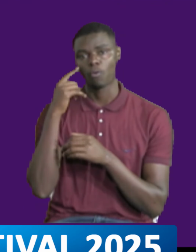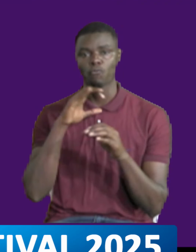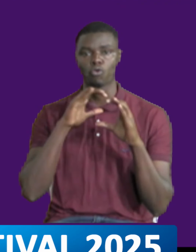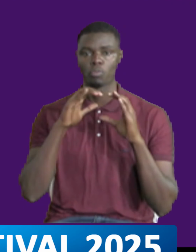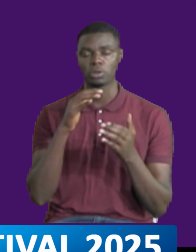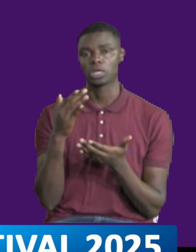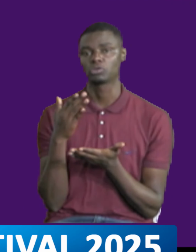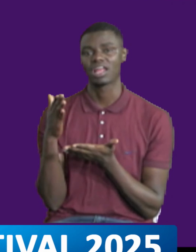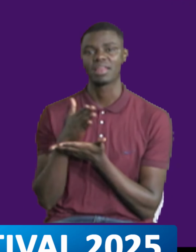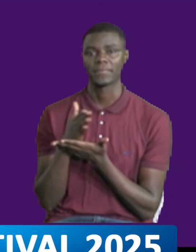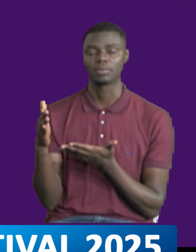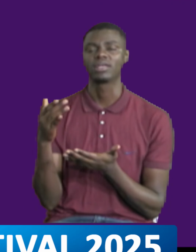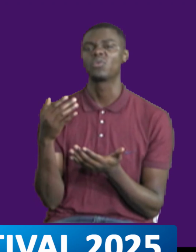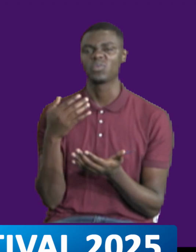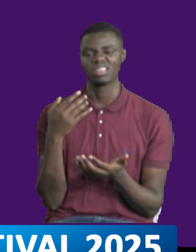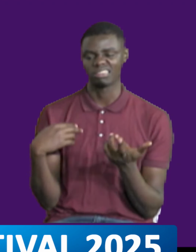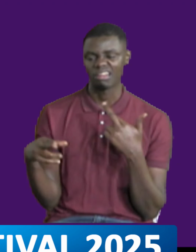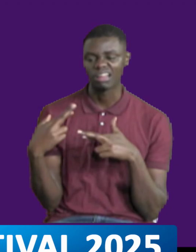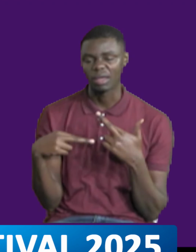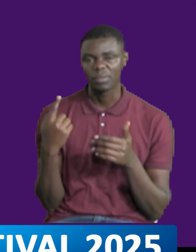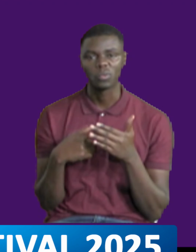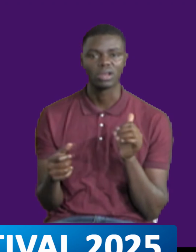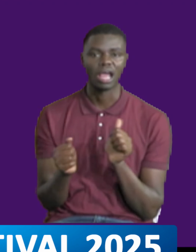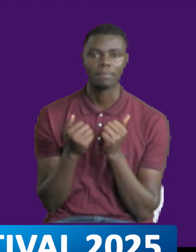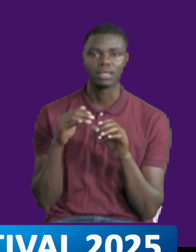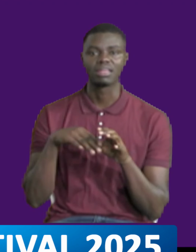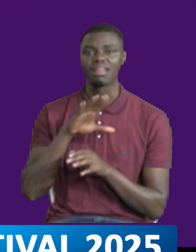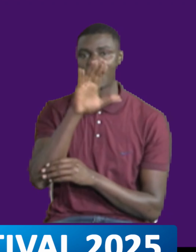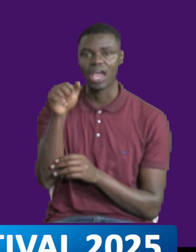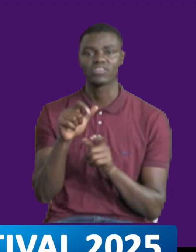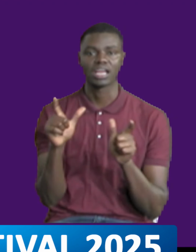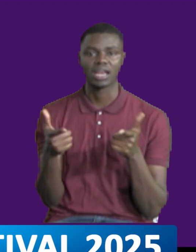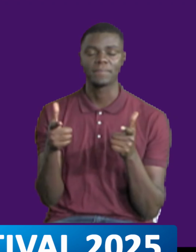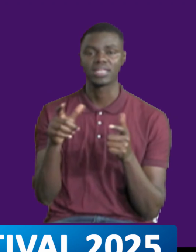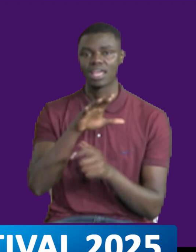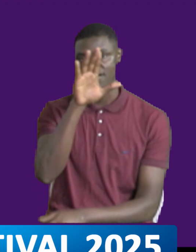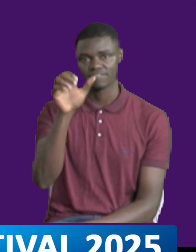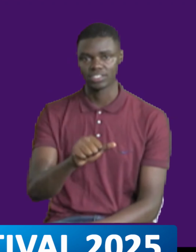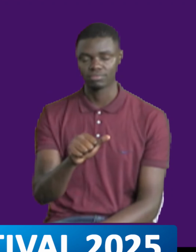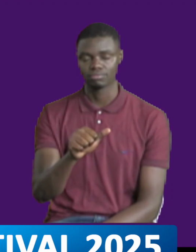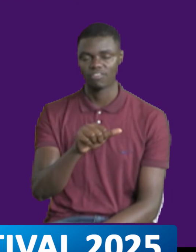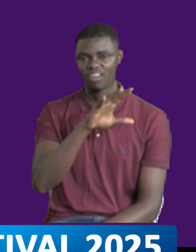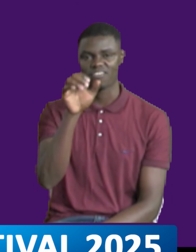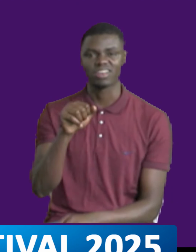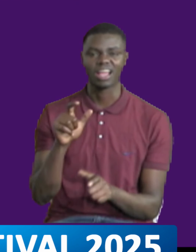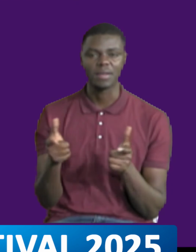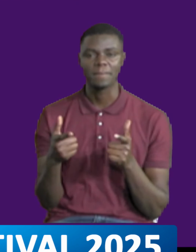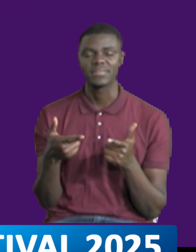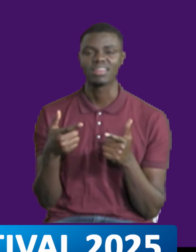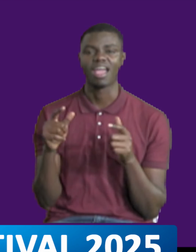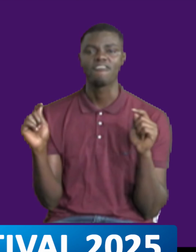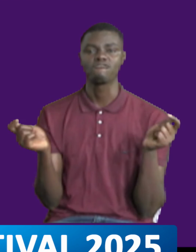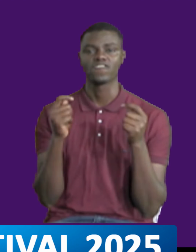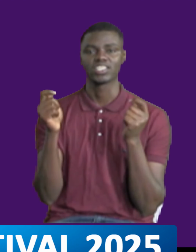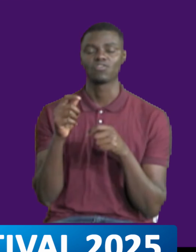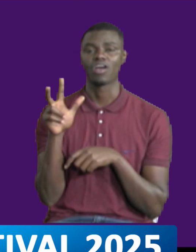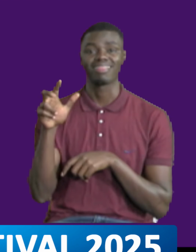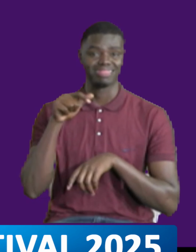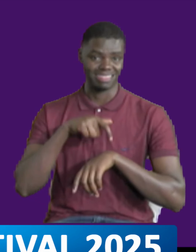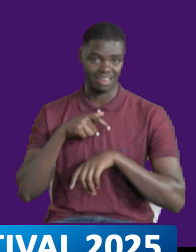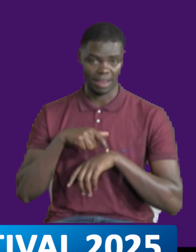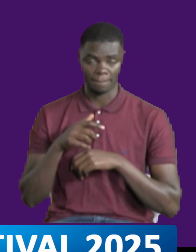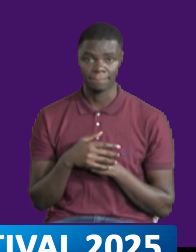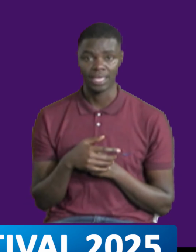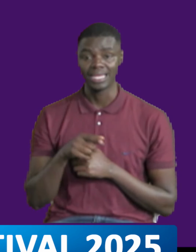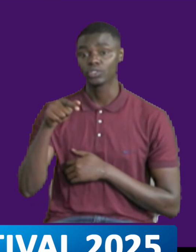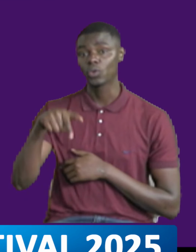are recapping what went down during the African Media Festival, which was the third edition. And